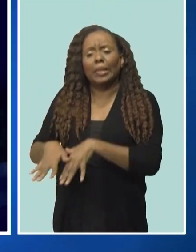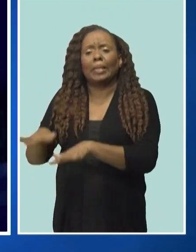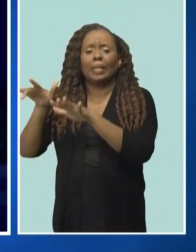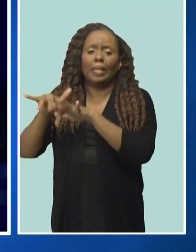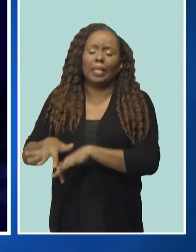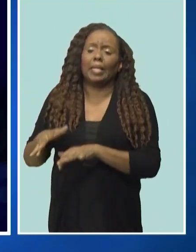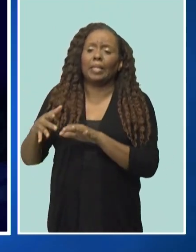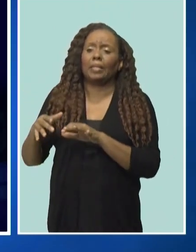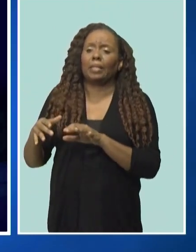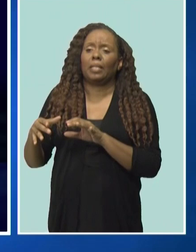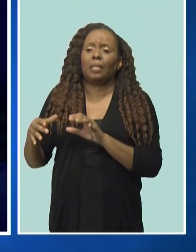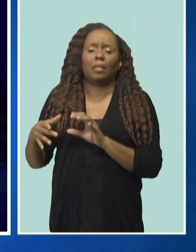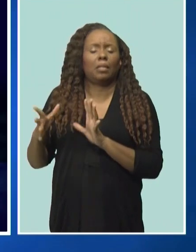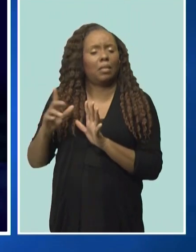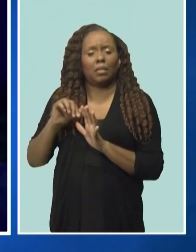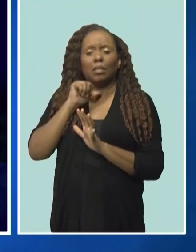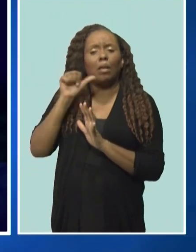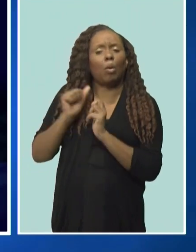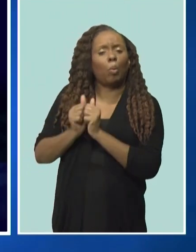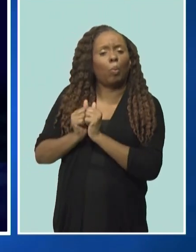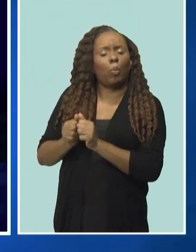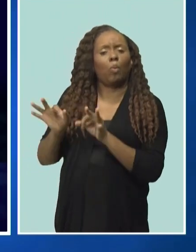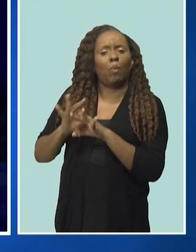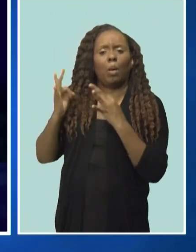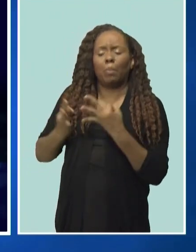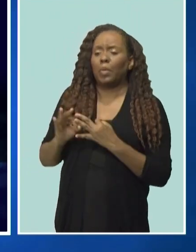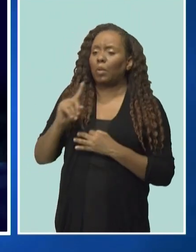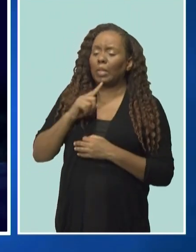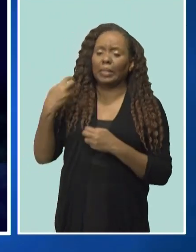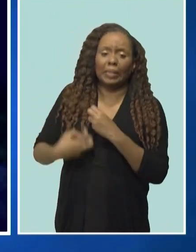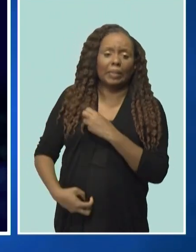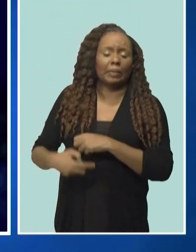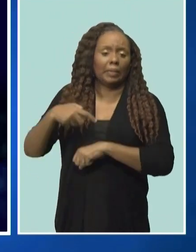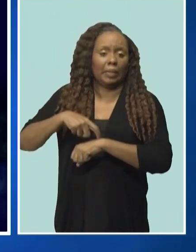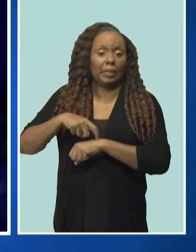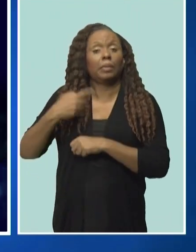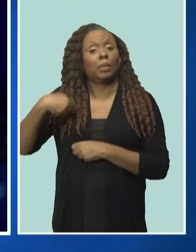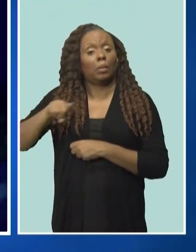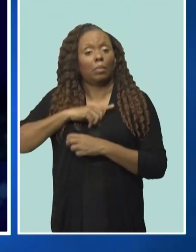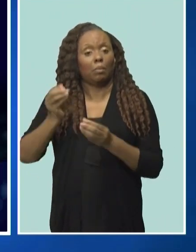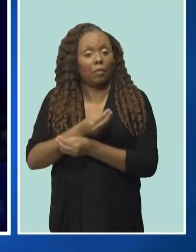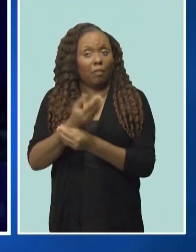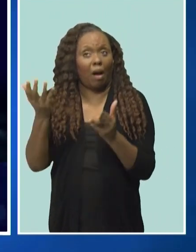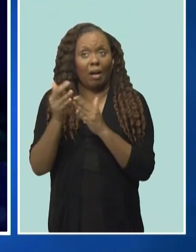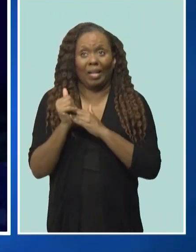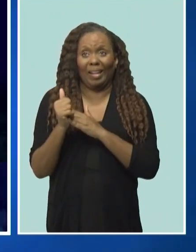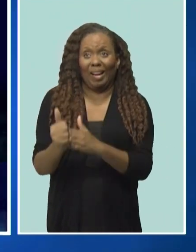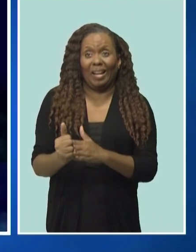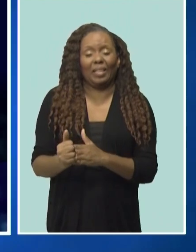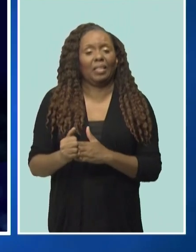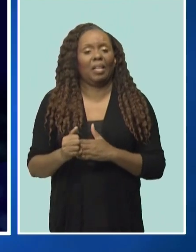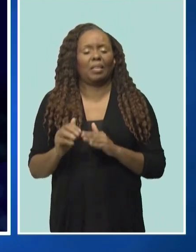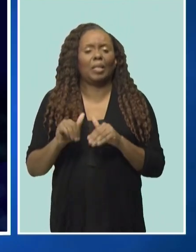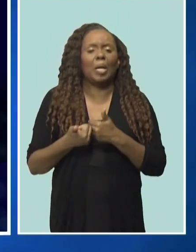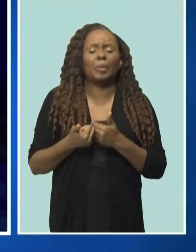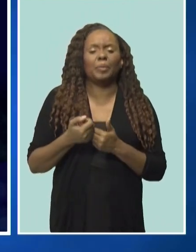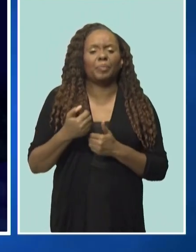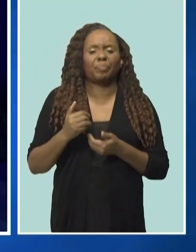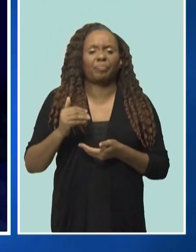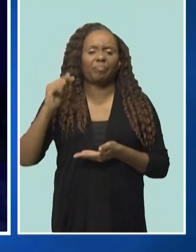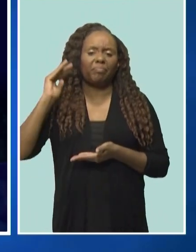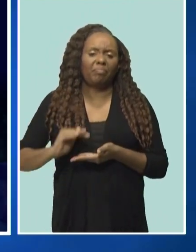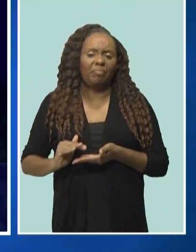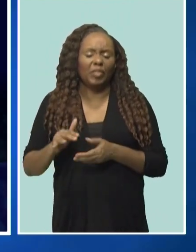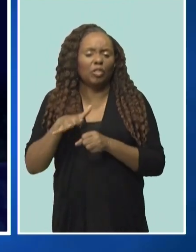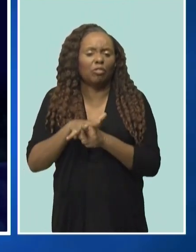times sometimes, and so we should be, and we are, providing guidance on mental health, on stress, and how to